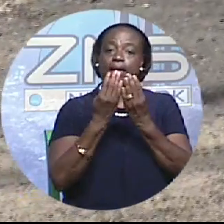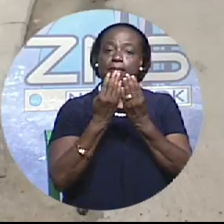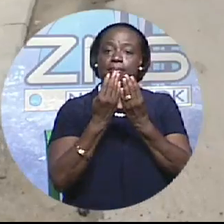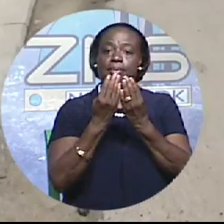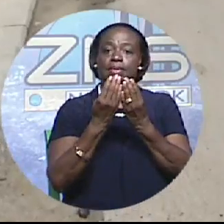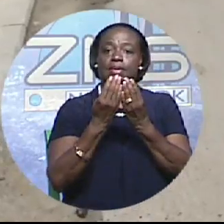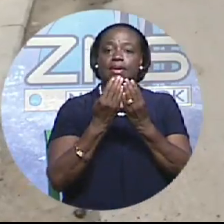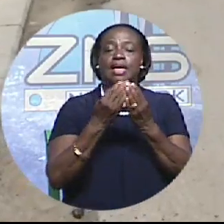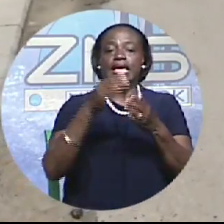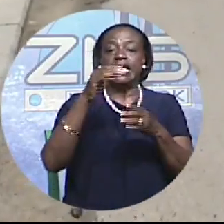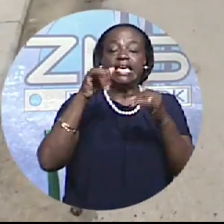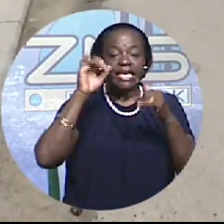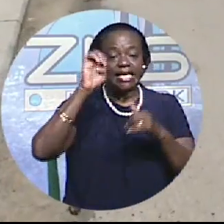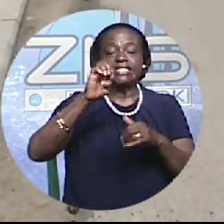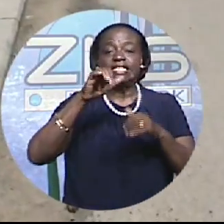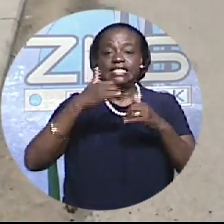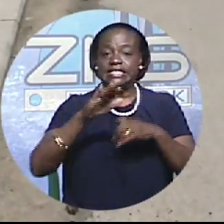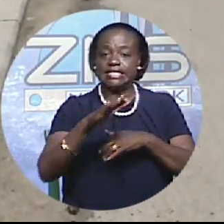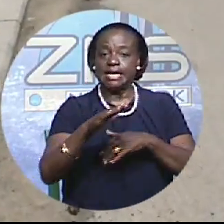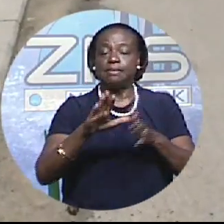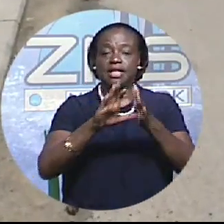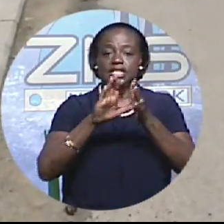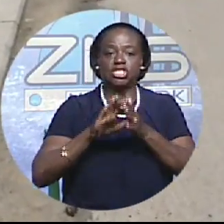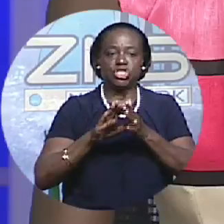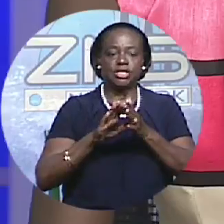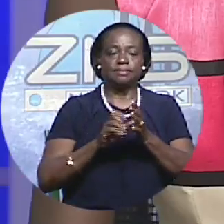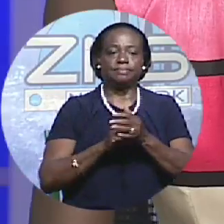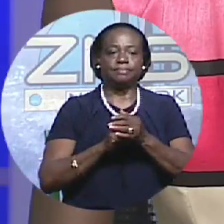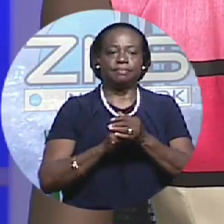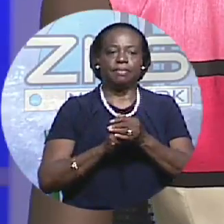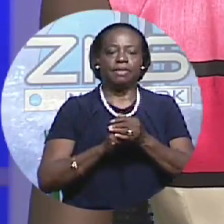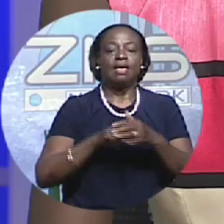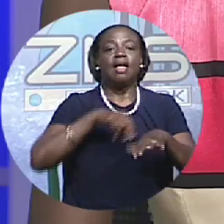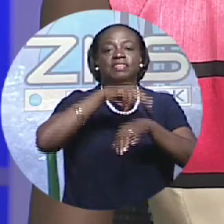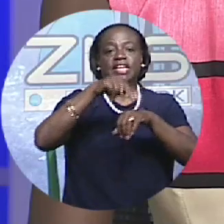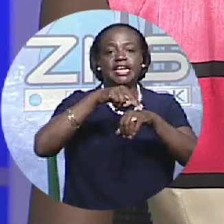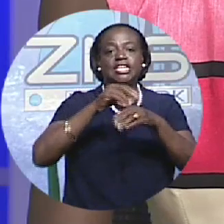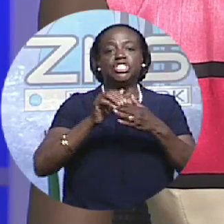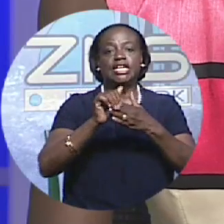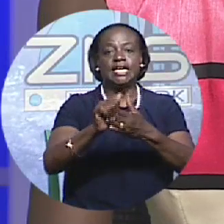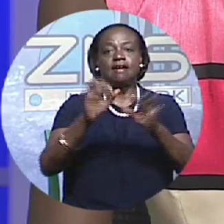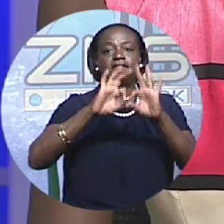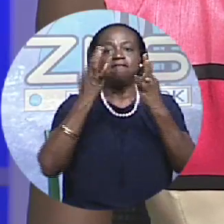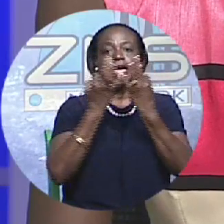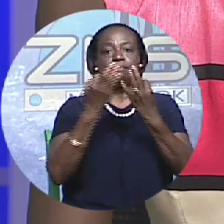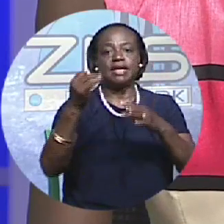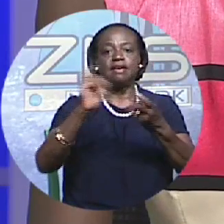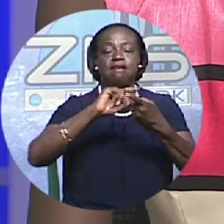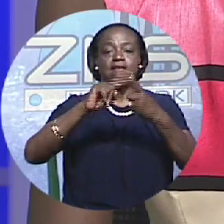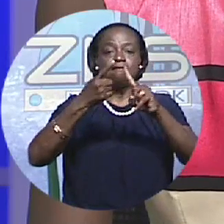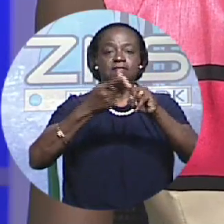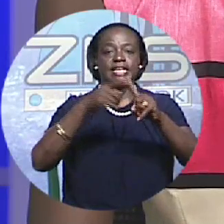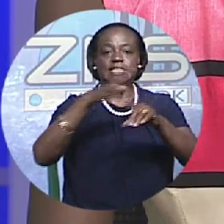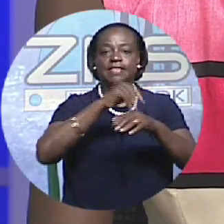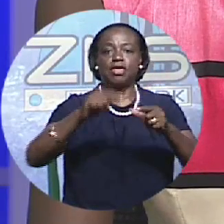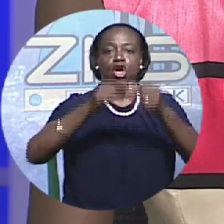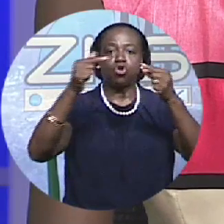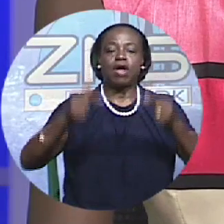condition. Investigations continue. The nation's leader, family, friends, and the Grand Bahama community